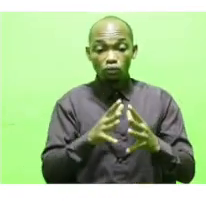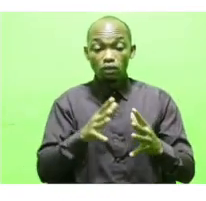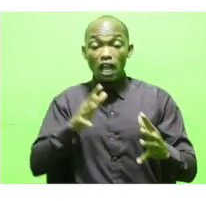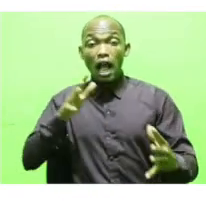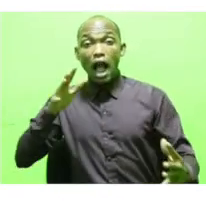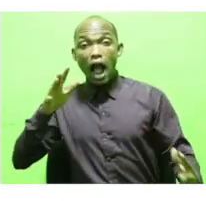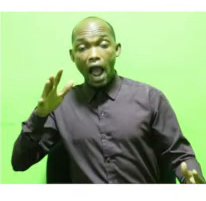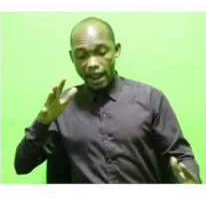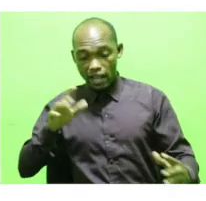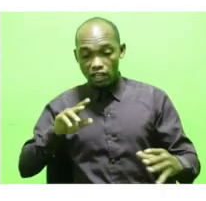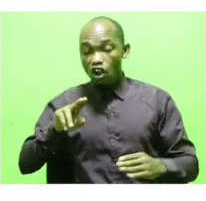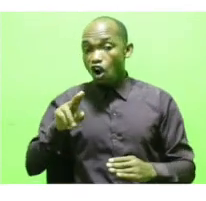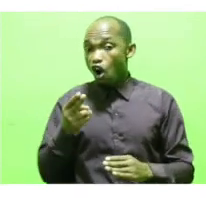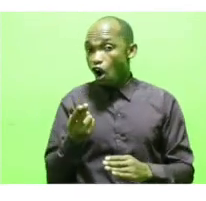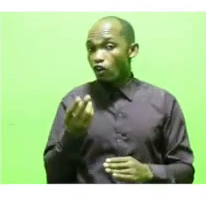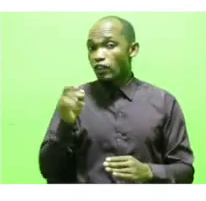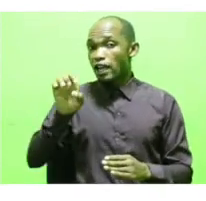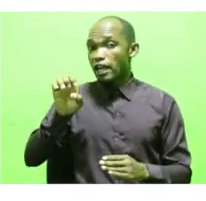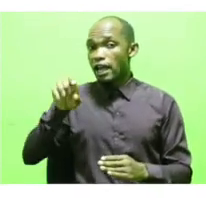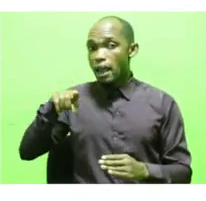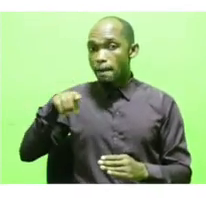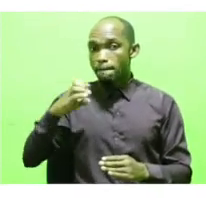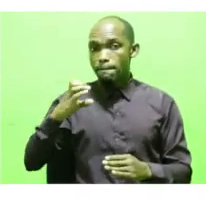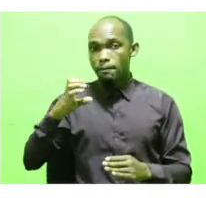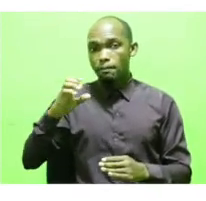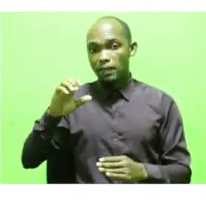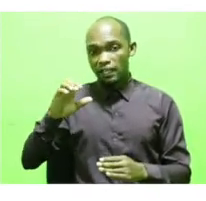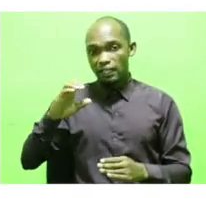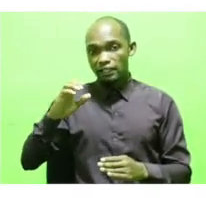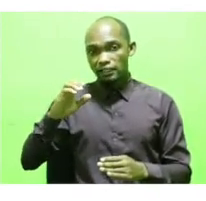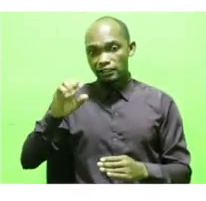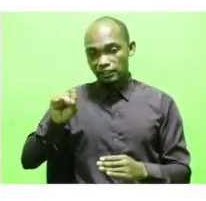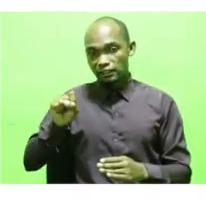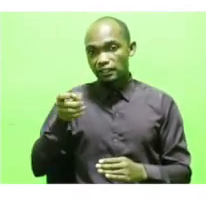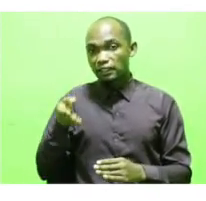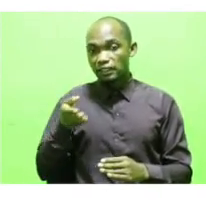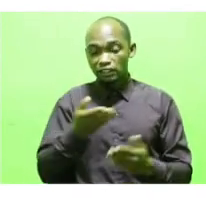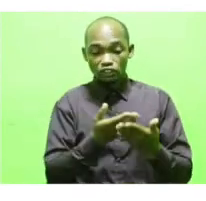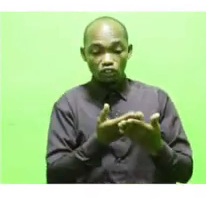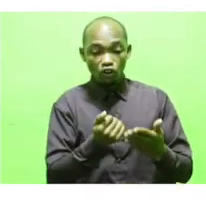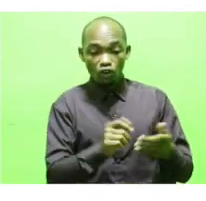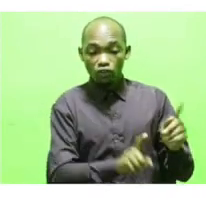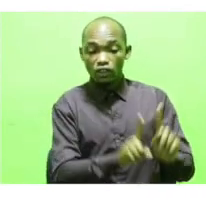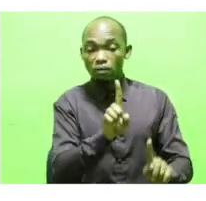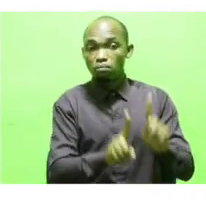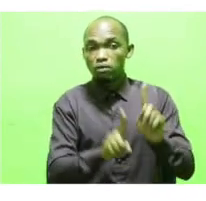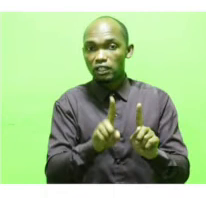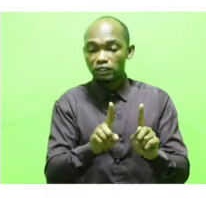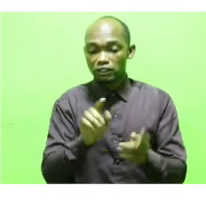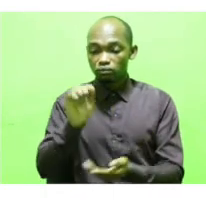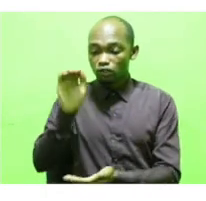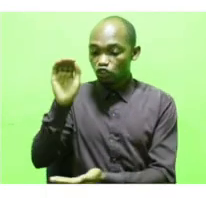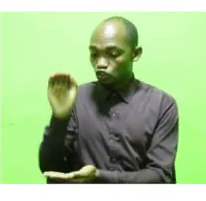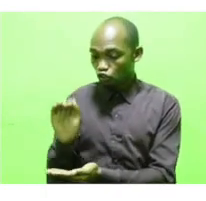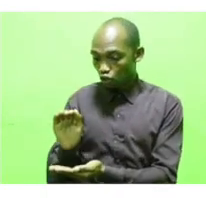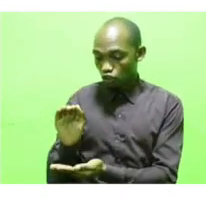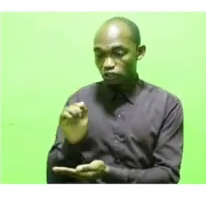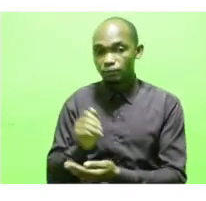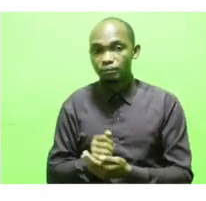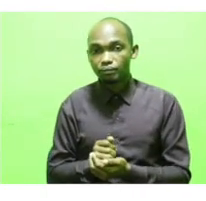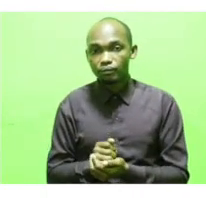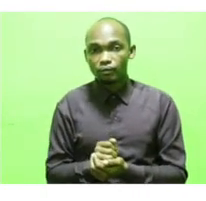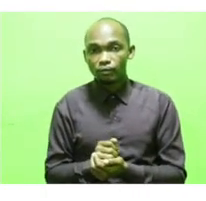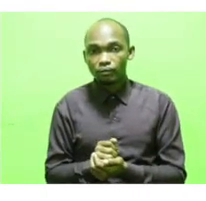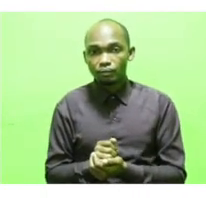higher, and there are some positions of the apex which can show the plant to be short.